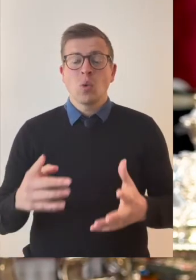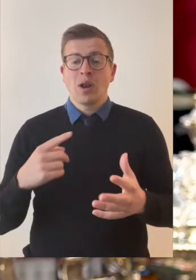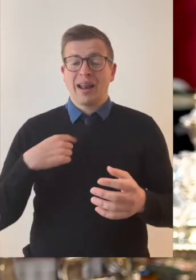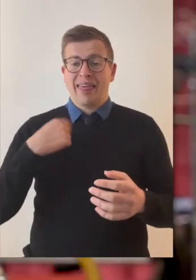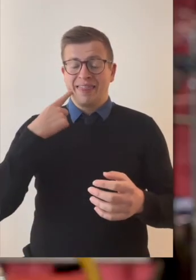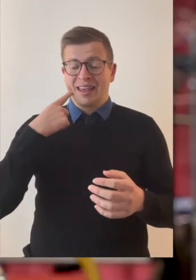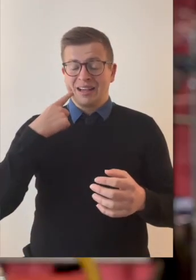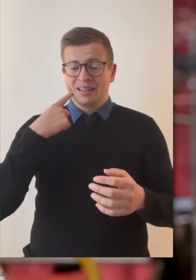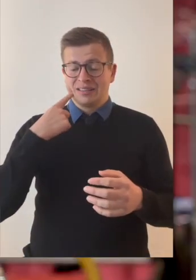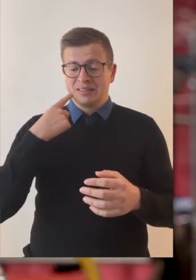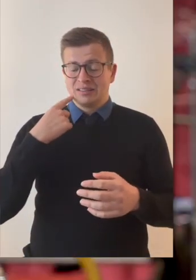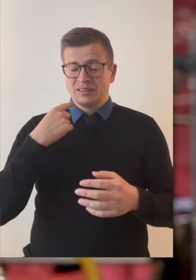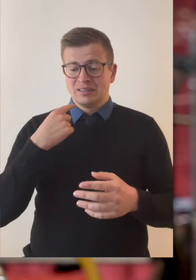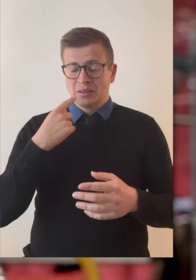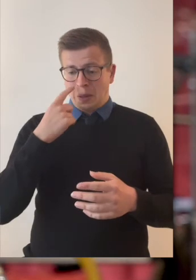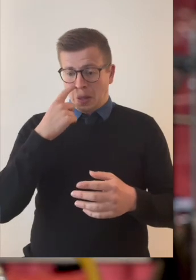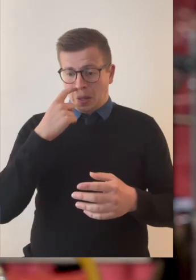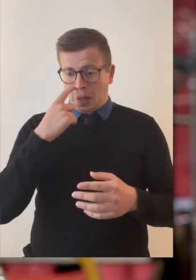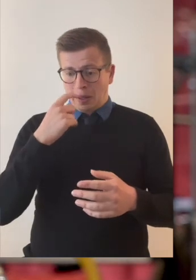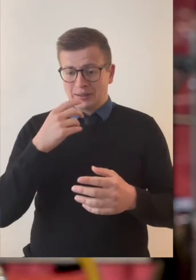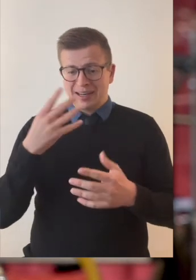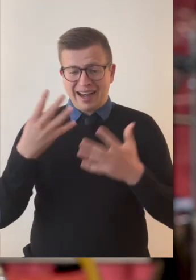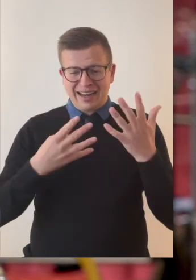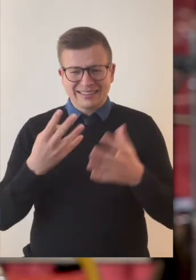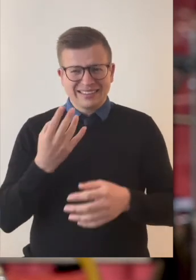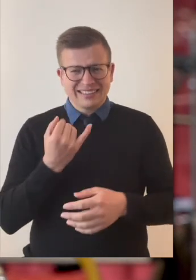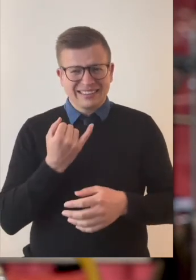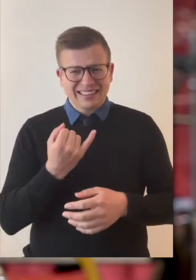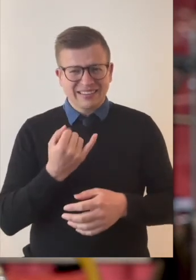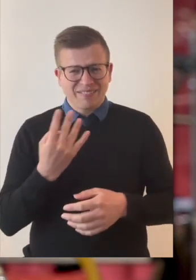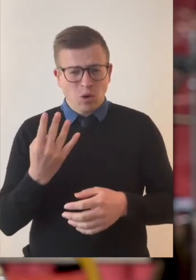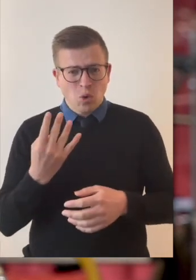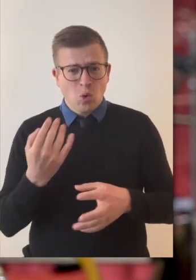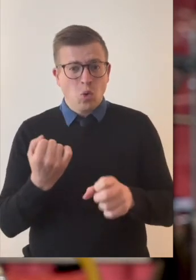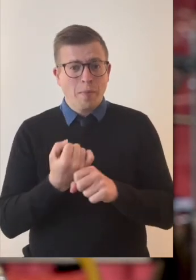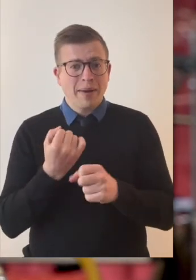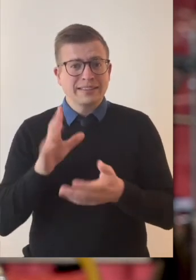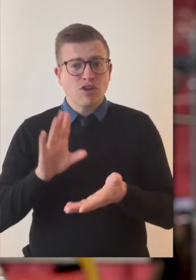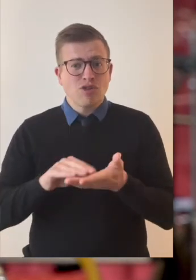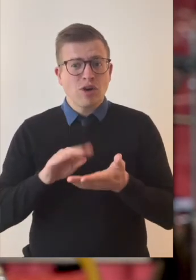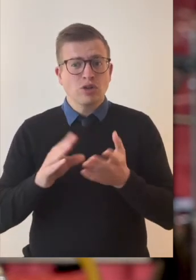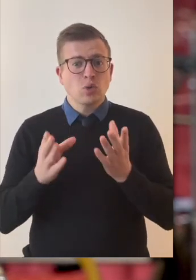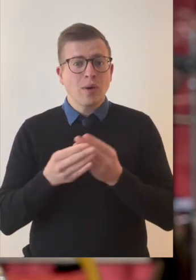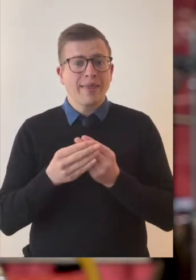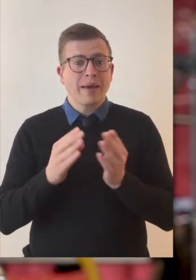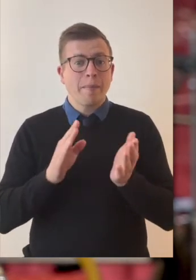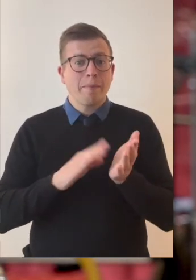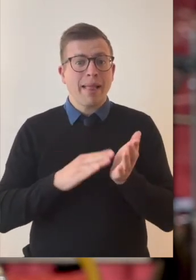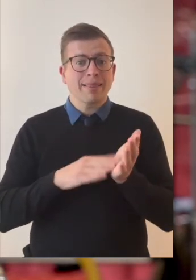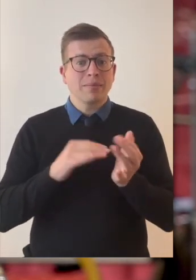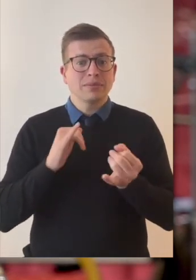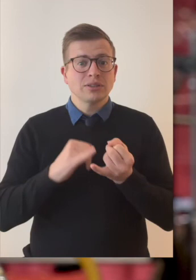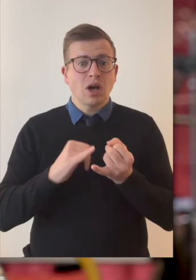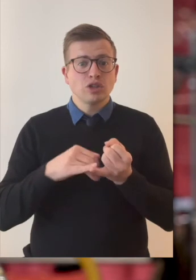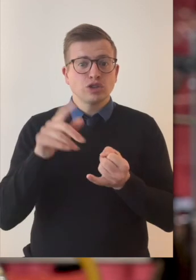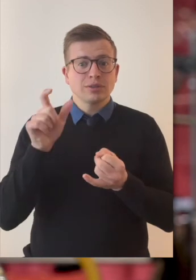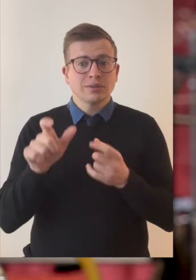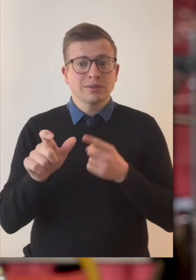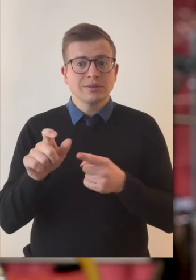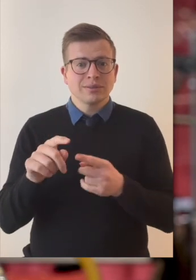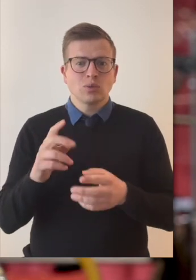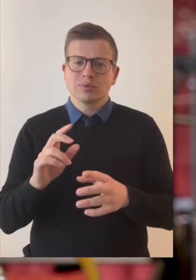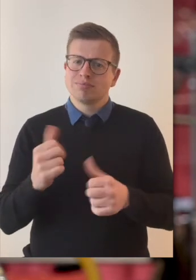Well, I think it was 19 64, we made a record